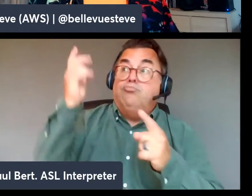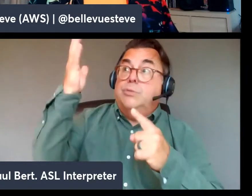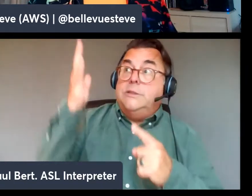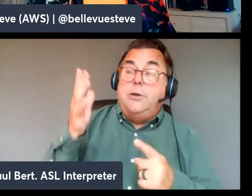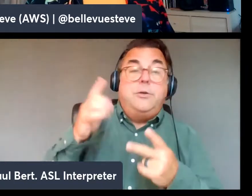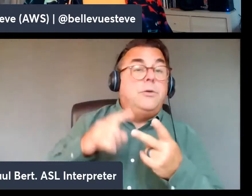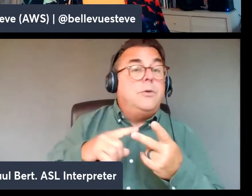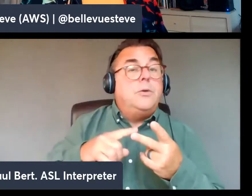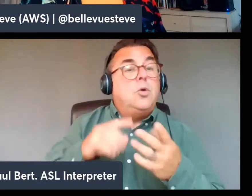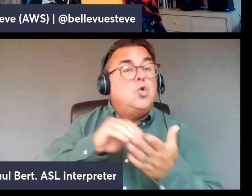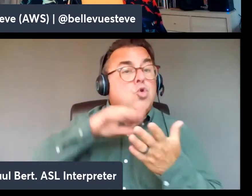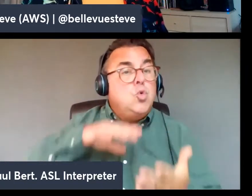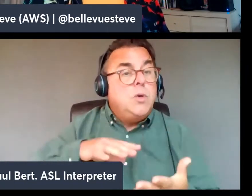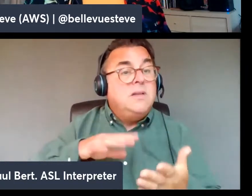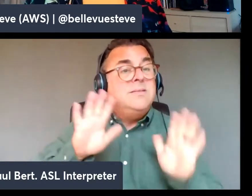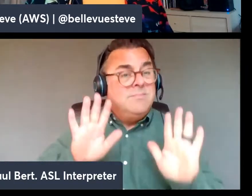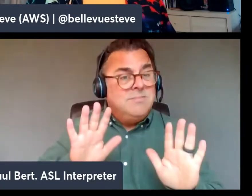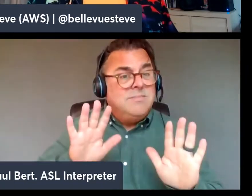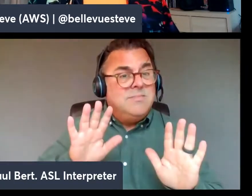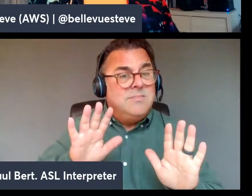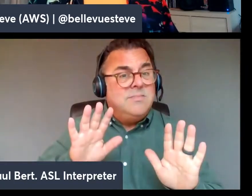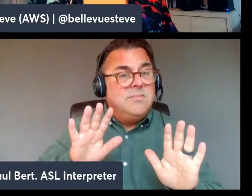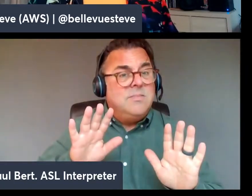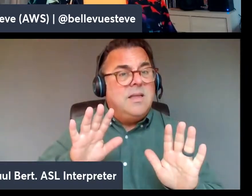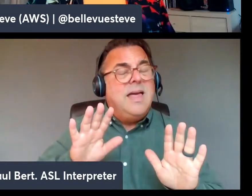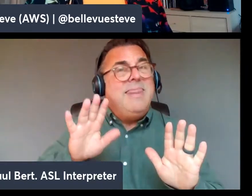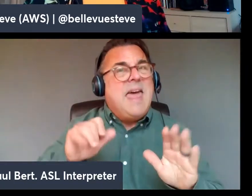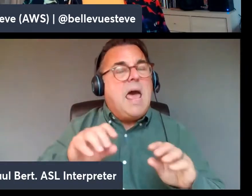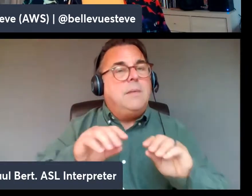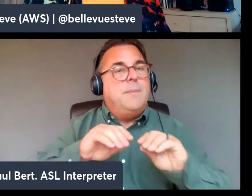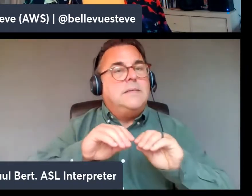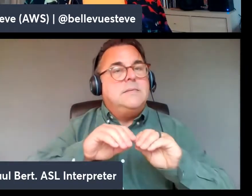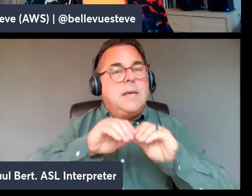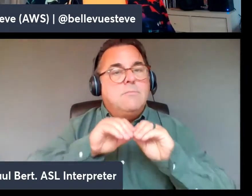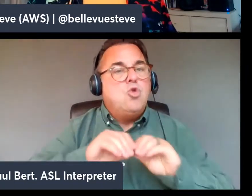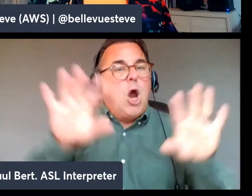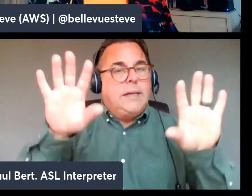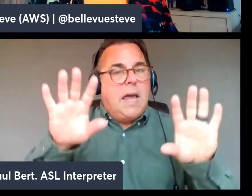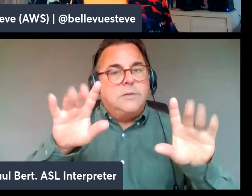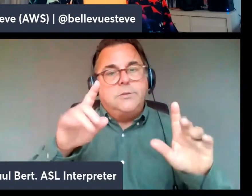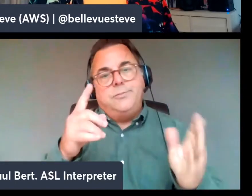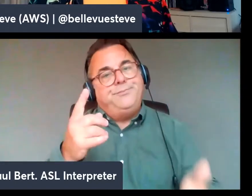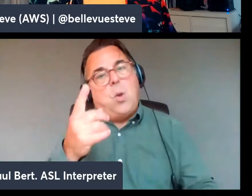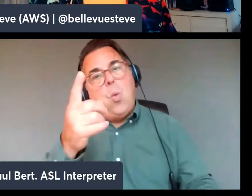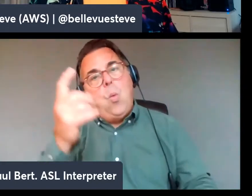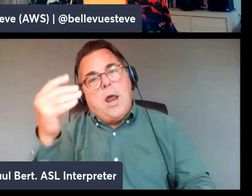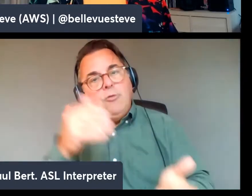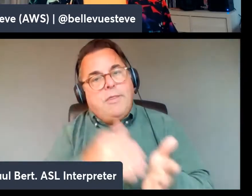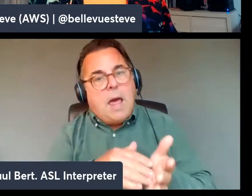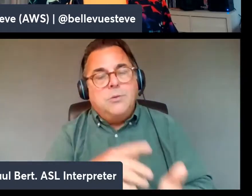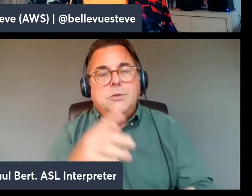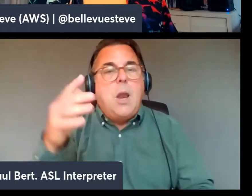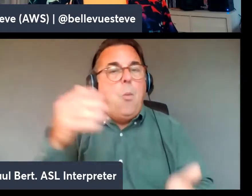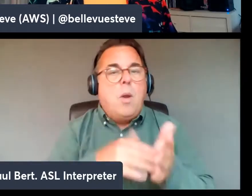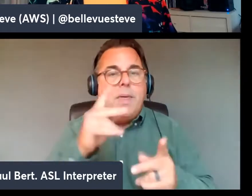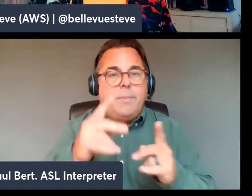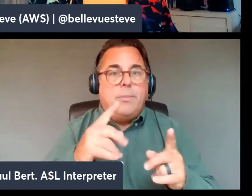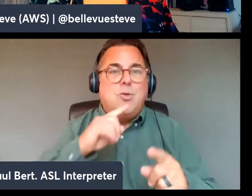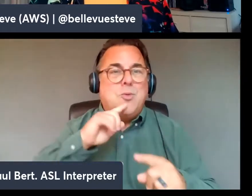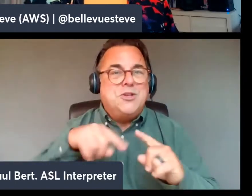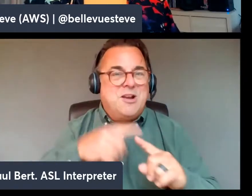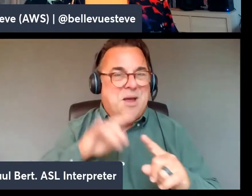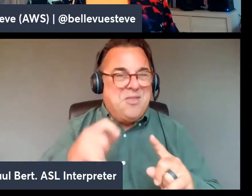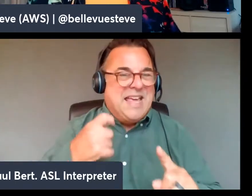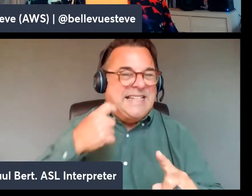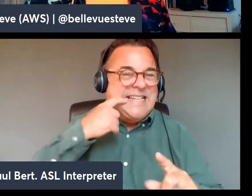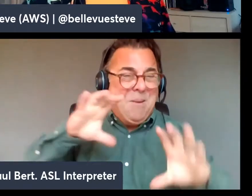or some students, but then that needs to get broadcast out to 100,000, a million people. Again, we talk about this,